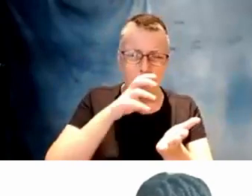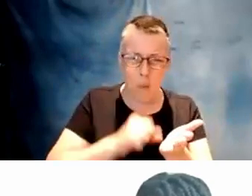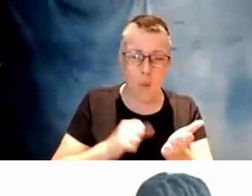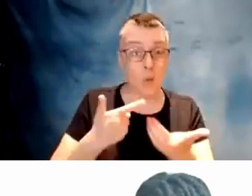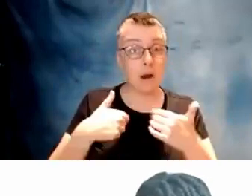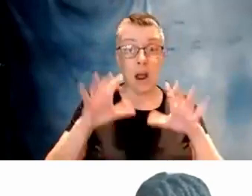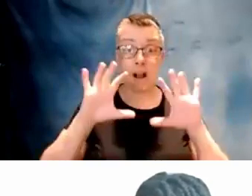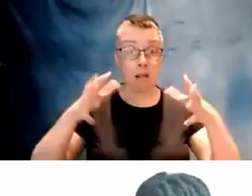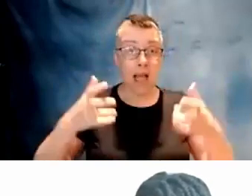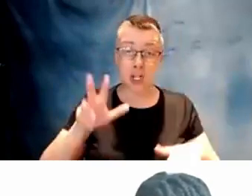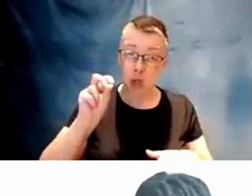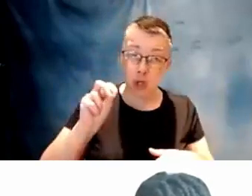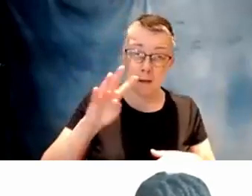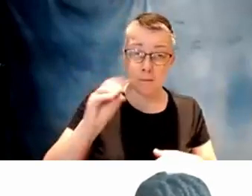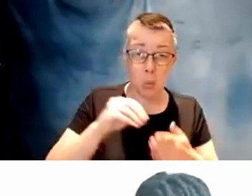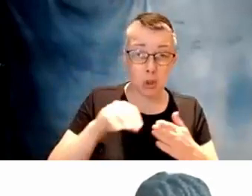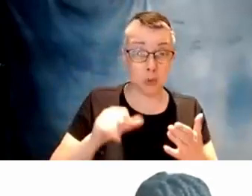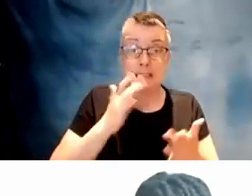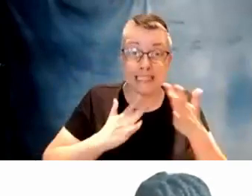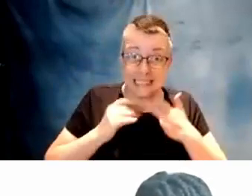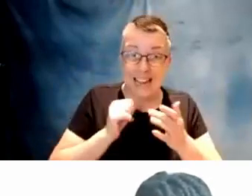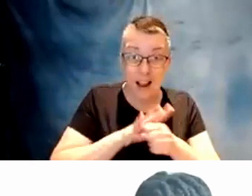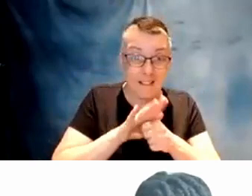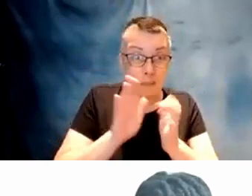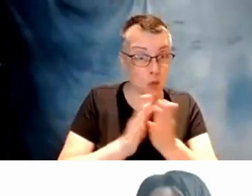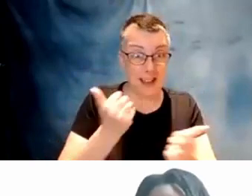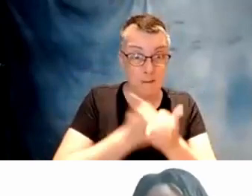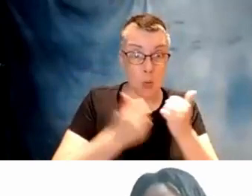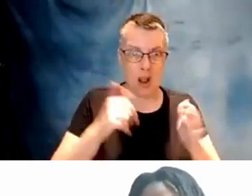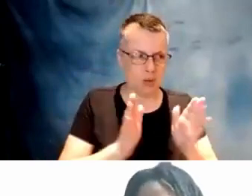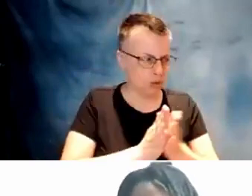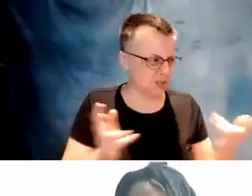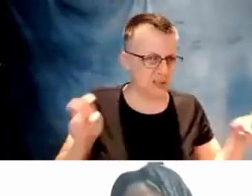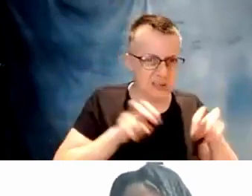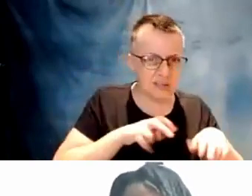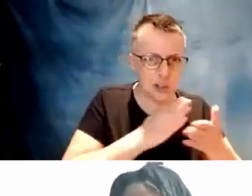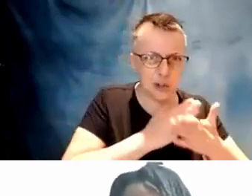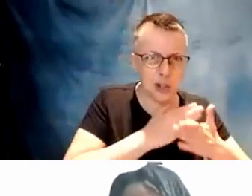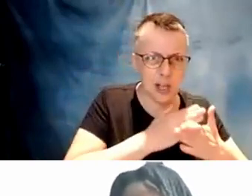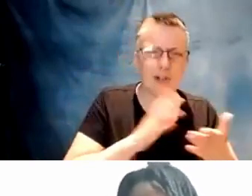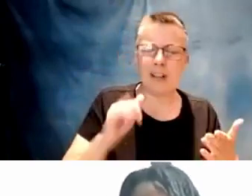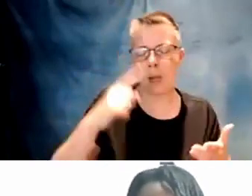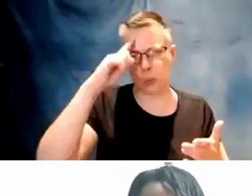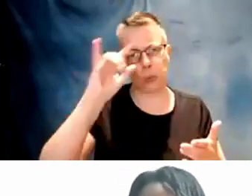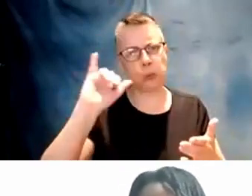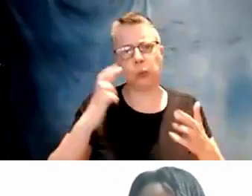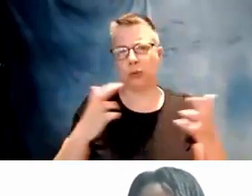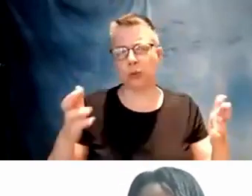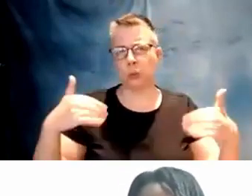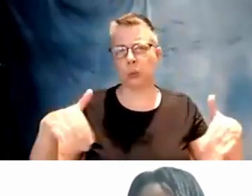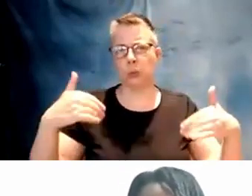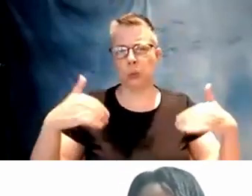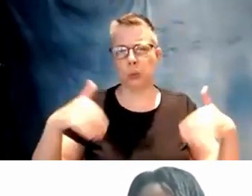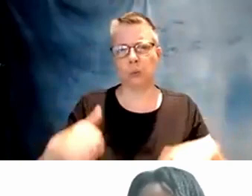more students and there weren't even enough books for everyone in the class. So that really stuck out to me when I remember my time as an